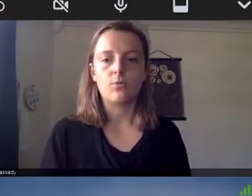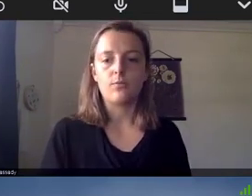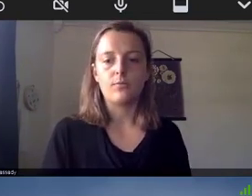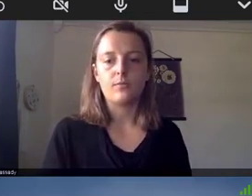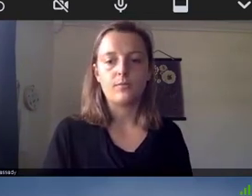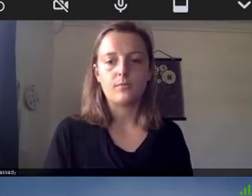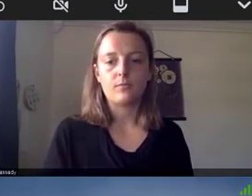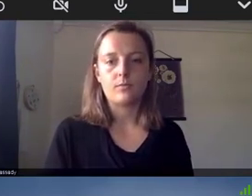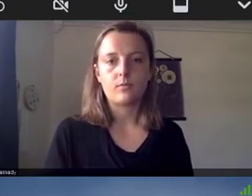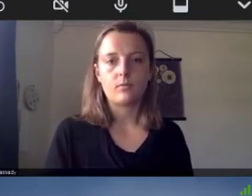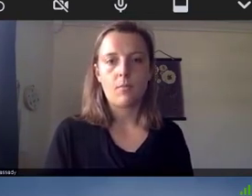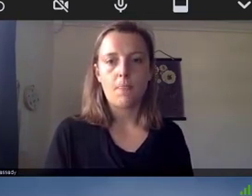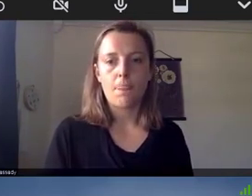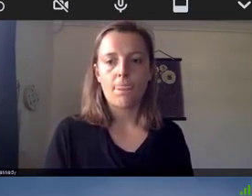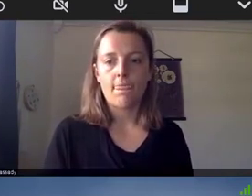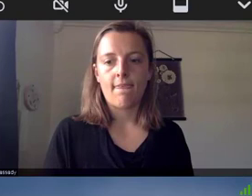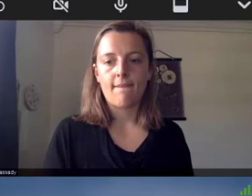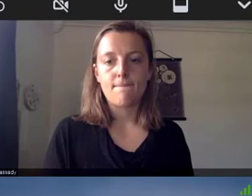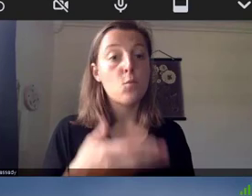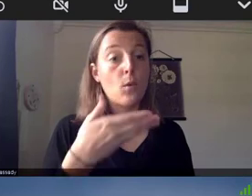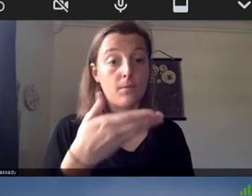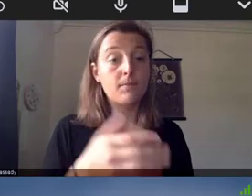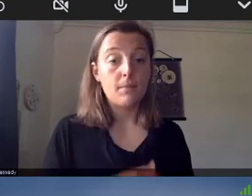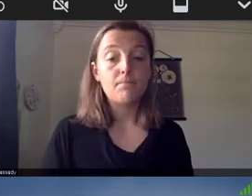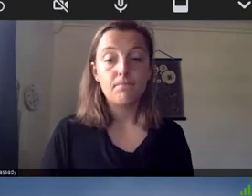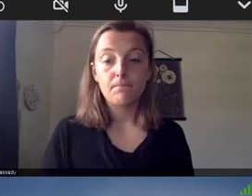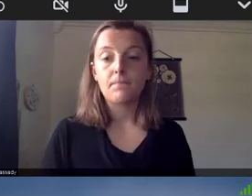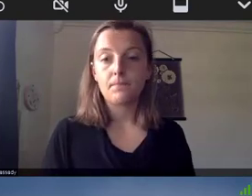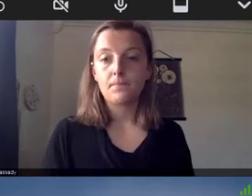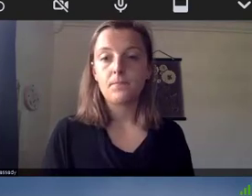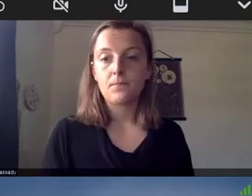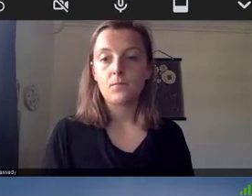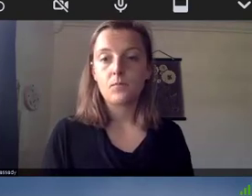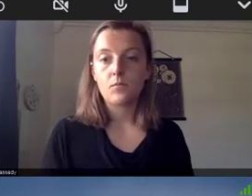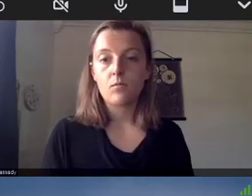sure. You're Thank welcome. you. Are there any other questions?